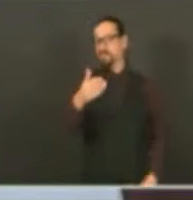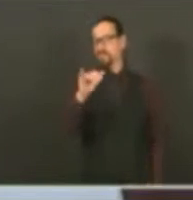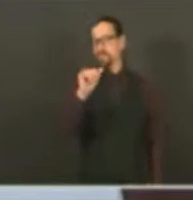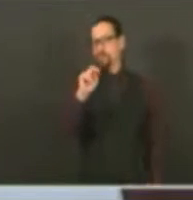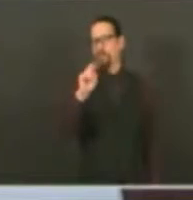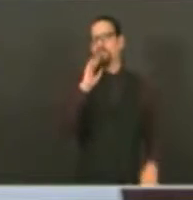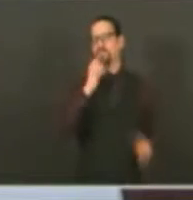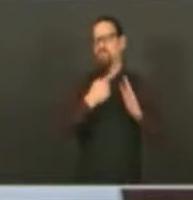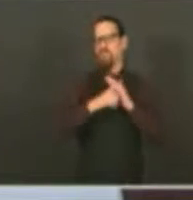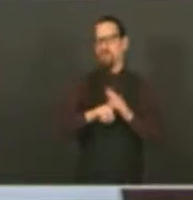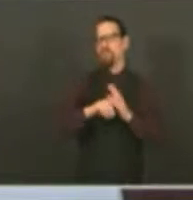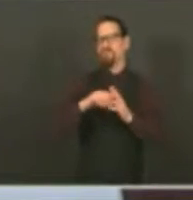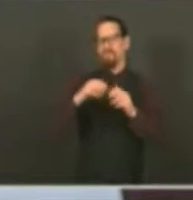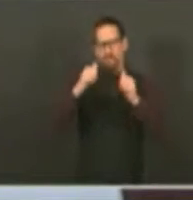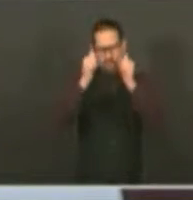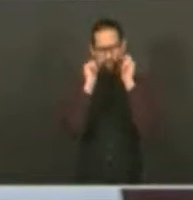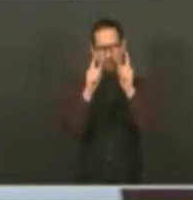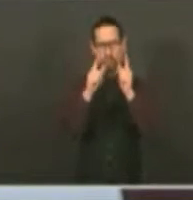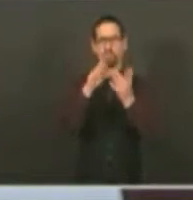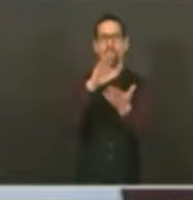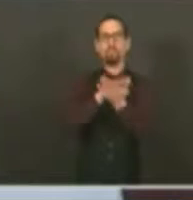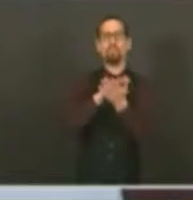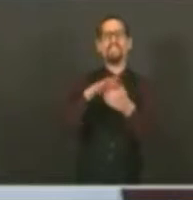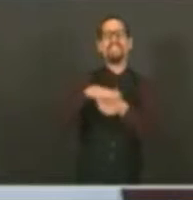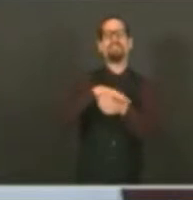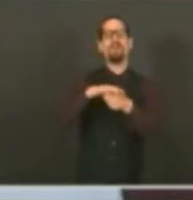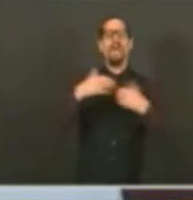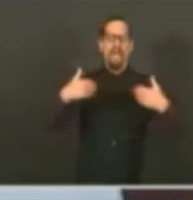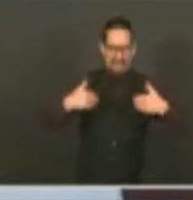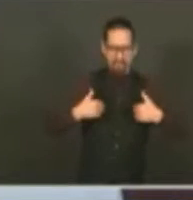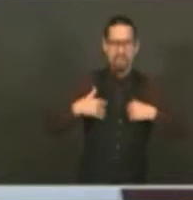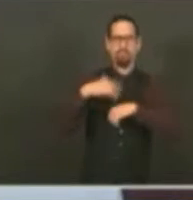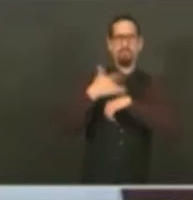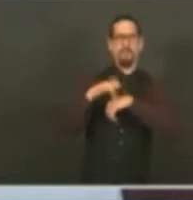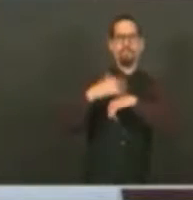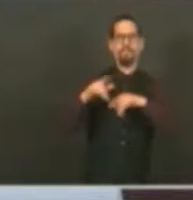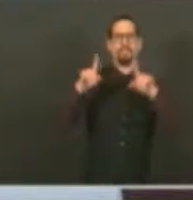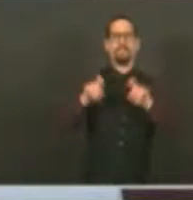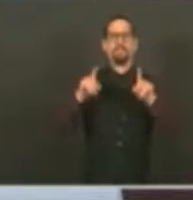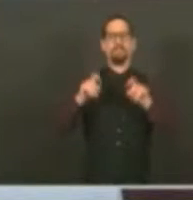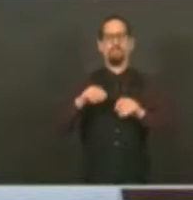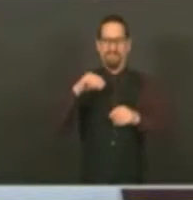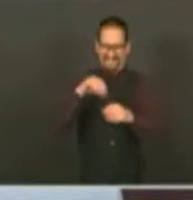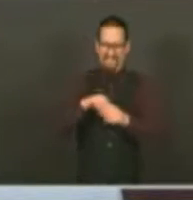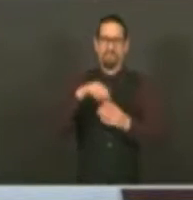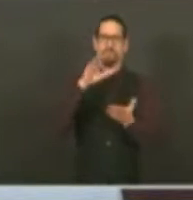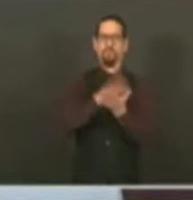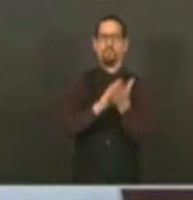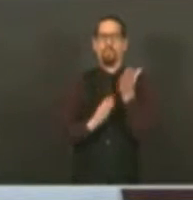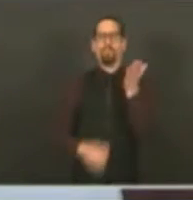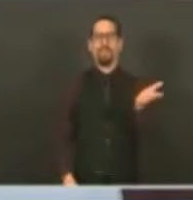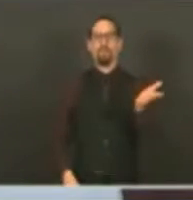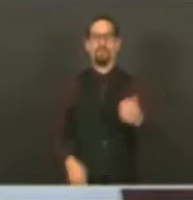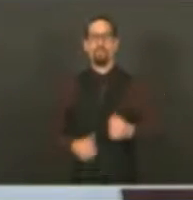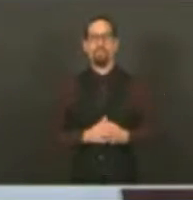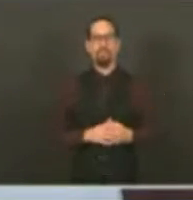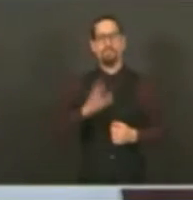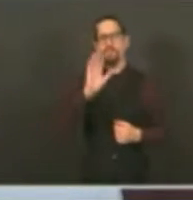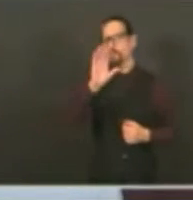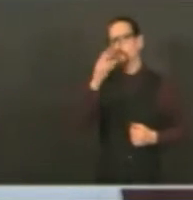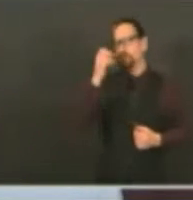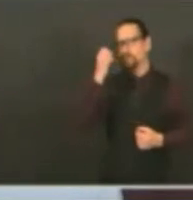ability to do testing of everyone on site. That's not going to replace the K through 12